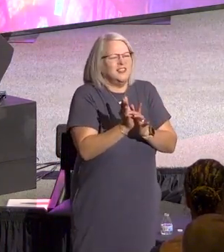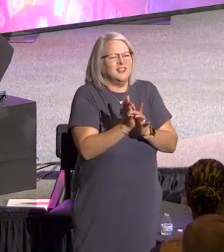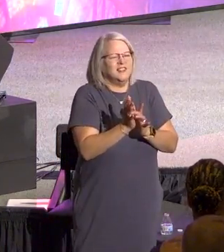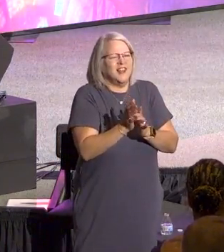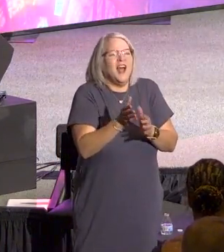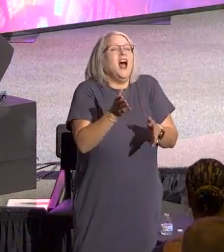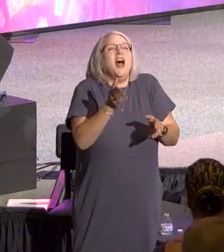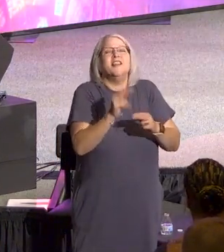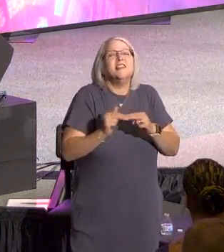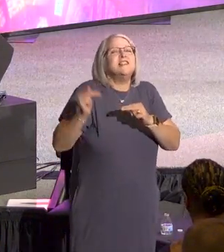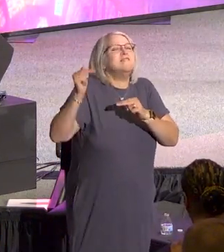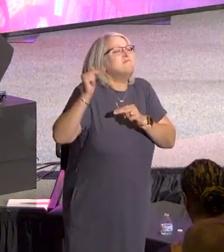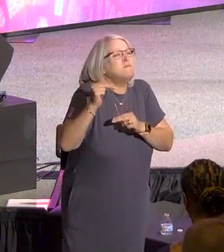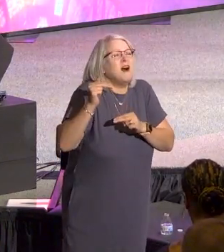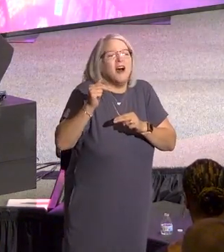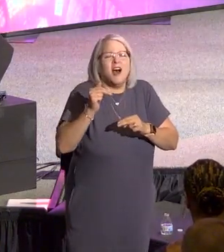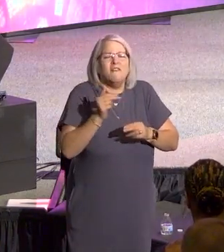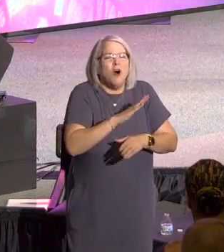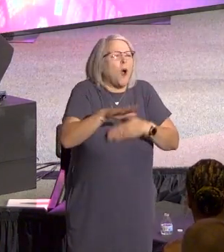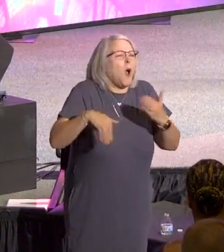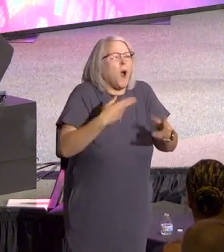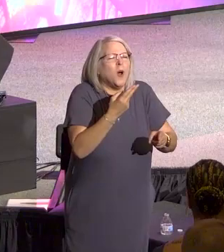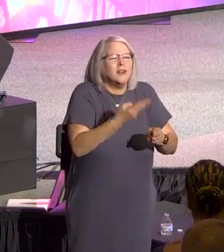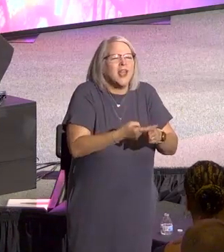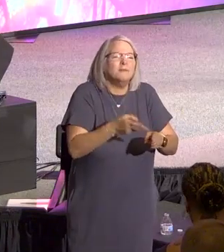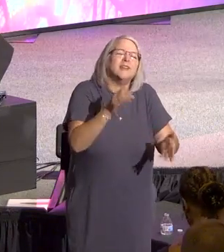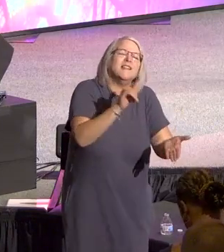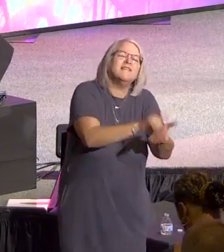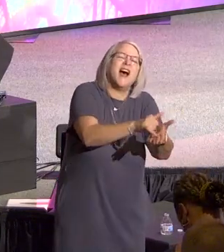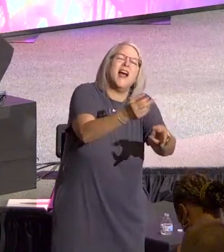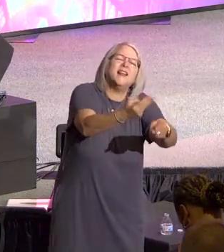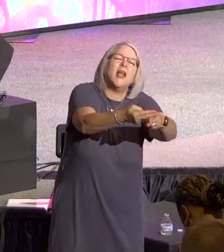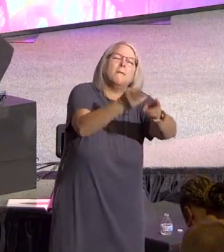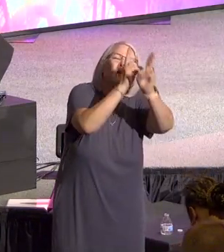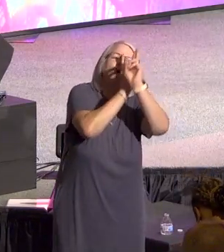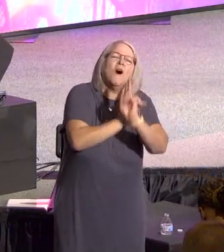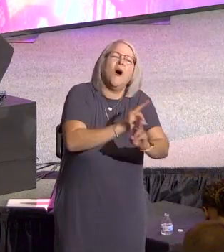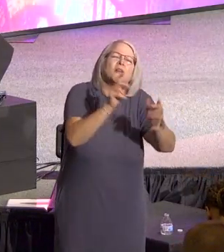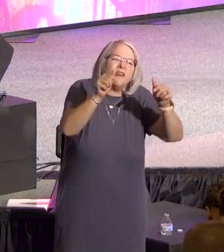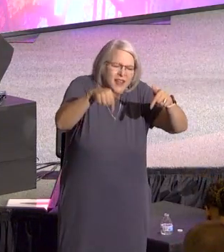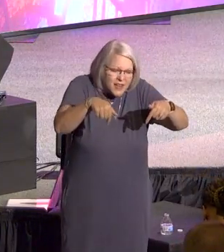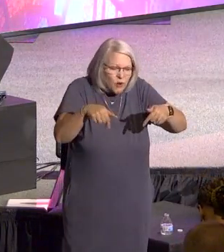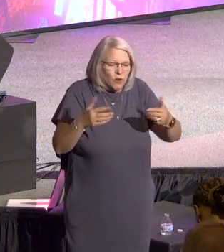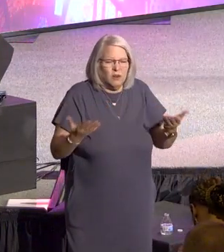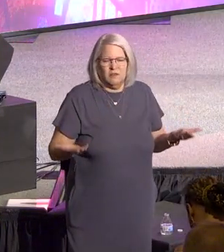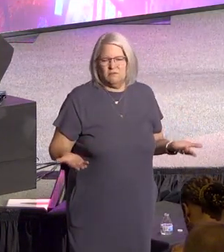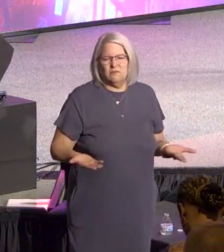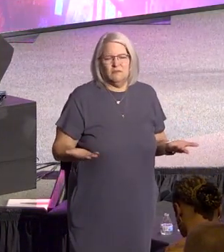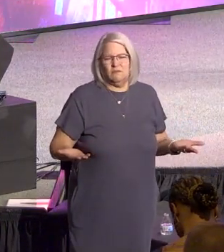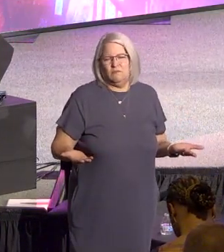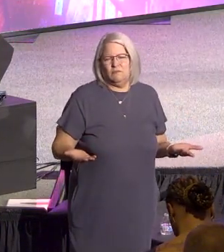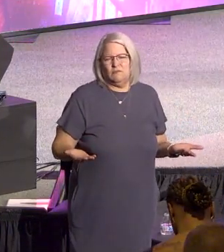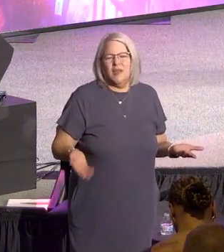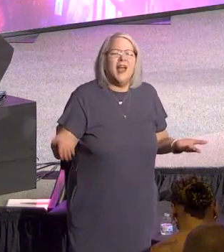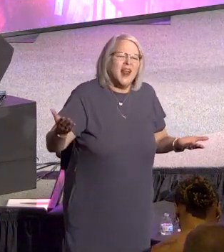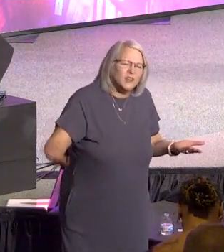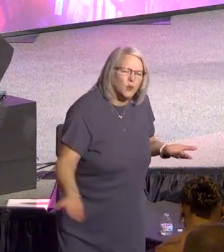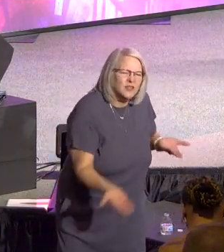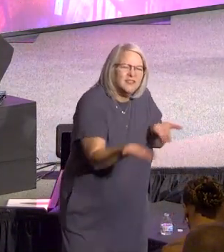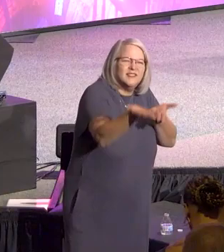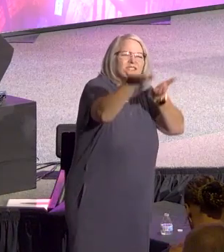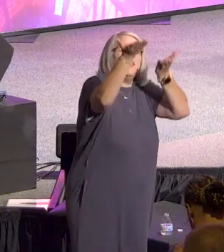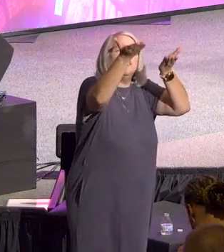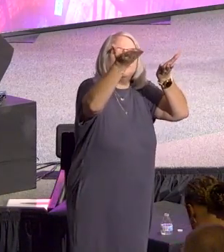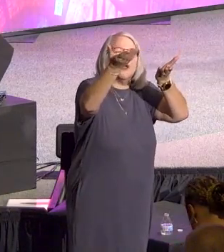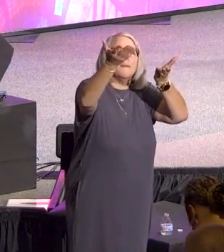name that is above every other name, may that name and that name only be honored in this place. And I pray that as we lift you up, that